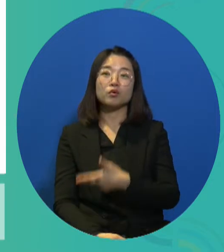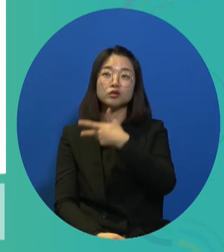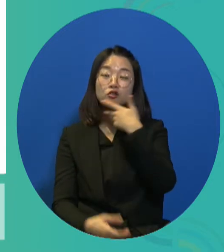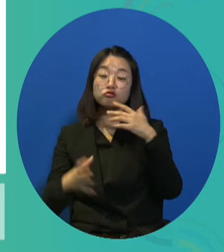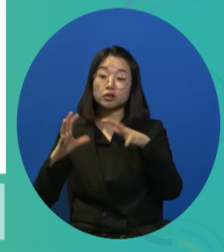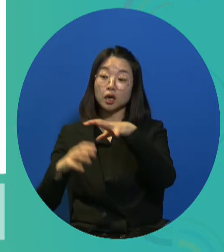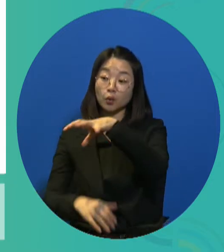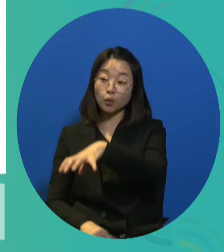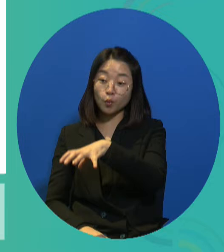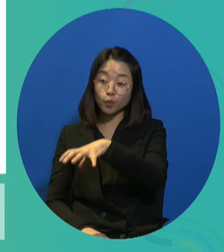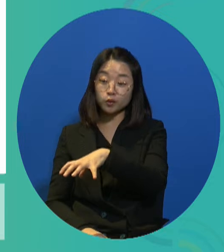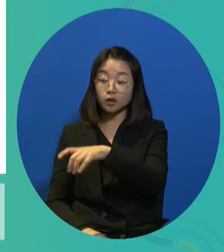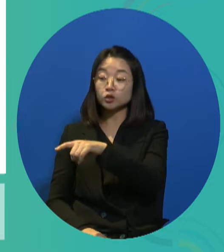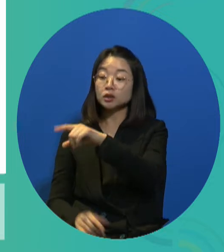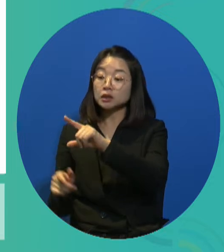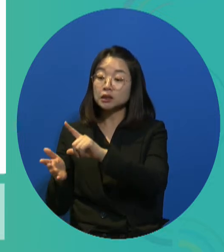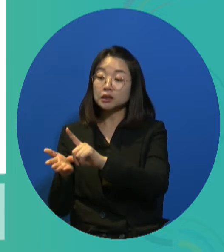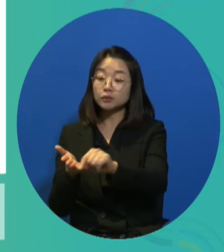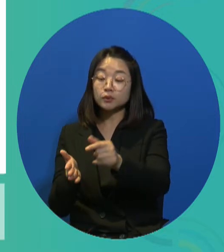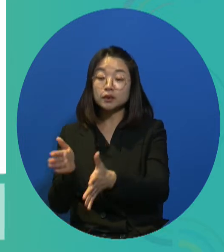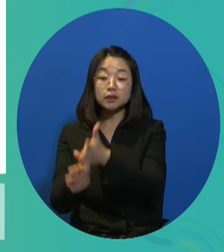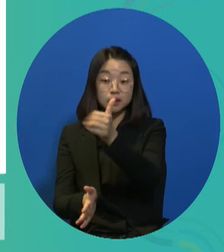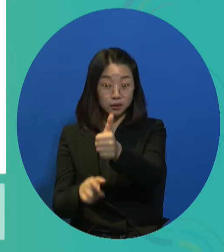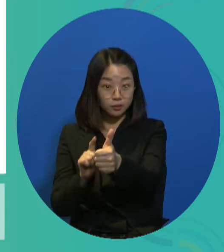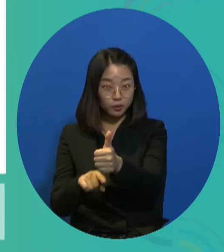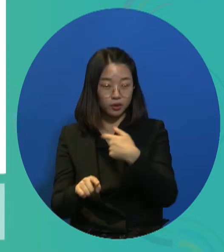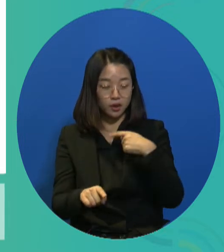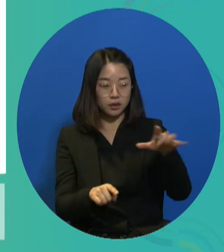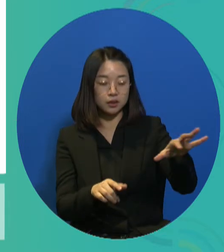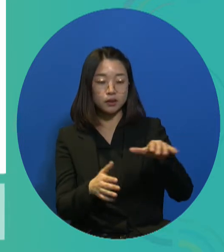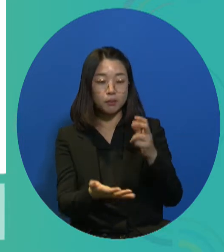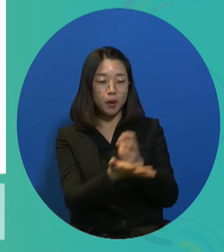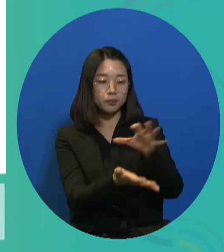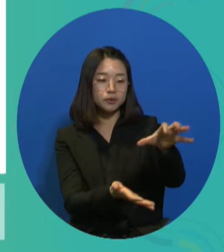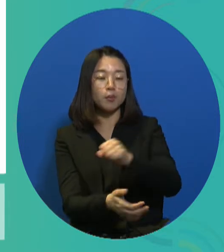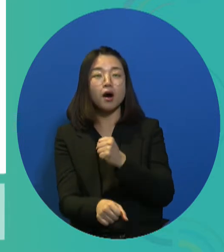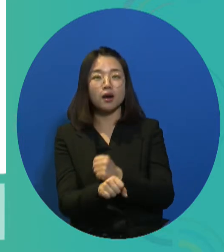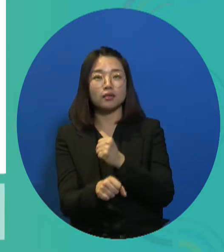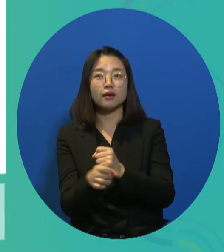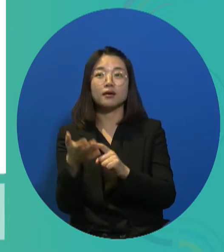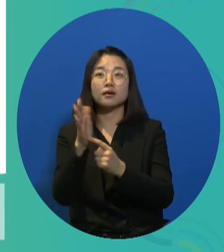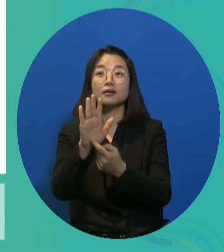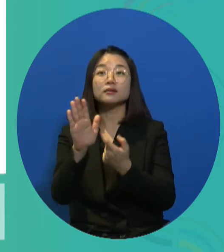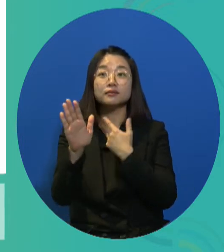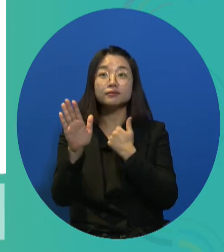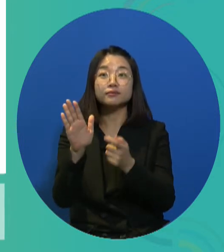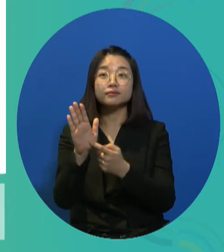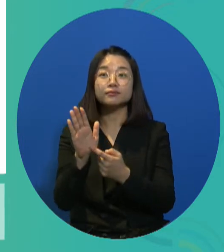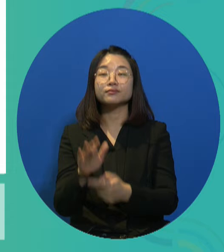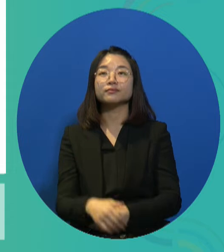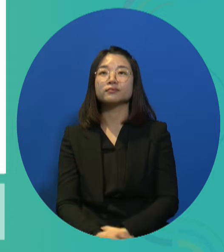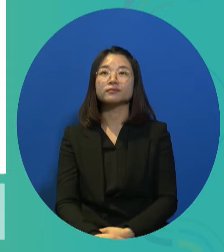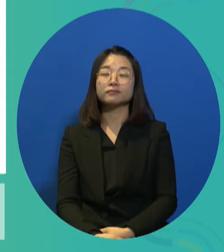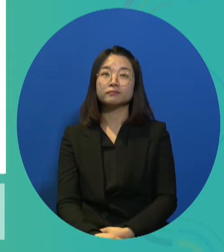implemented some of the recommendations from the committee. Definitely deaf and disabled people in the devolved,